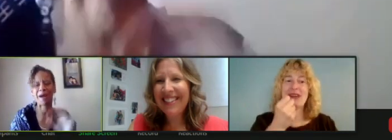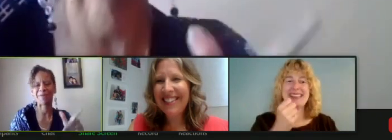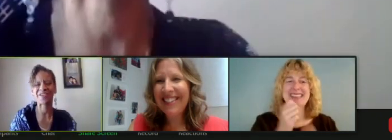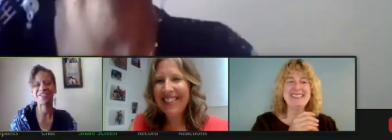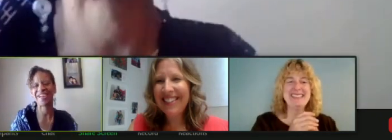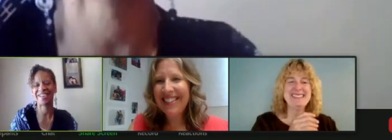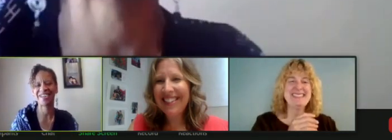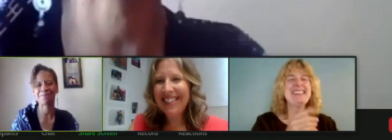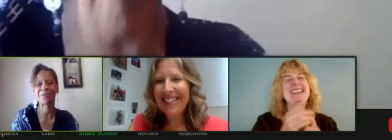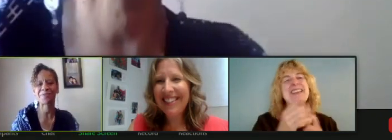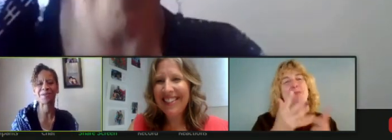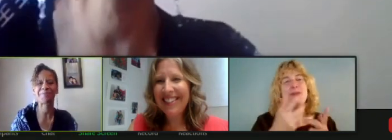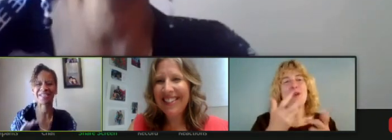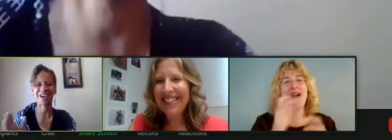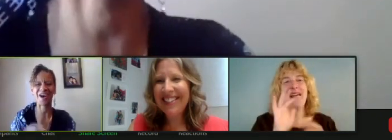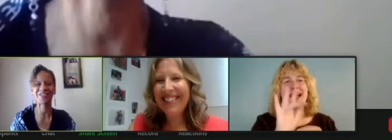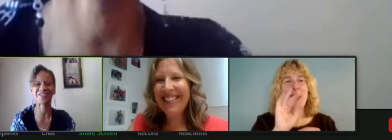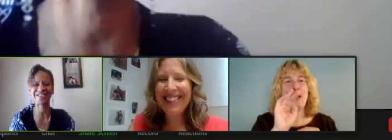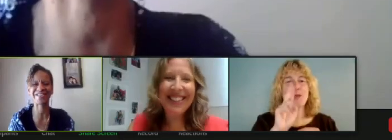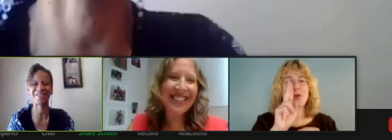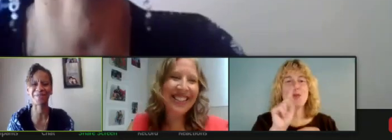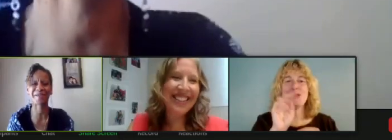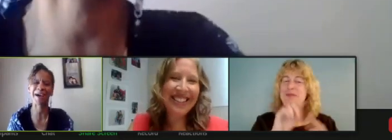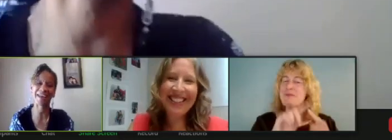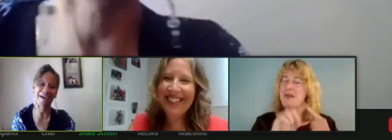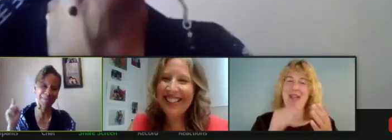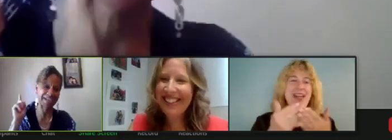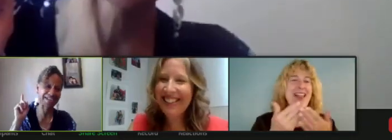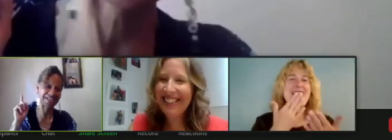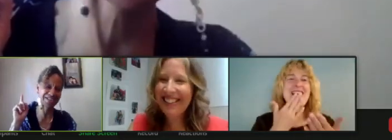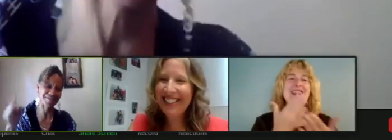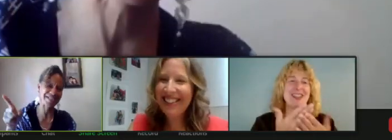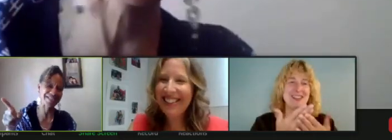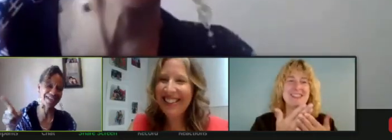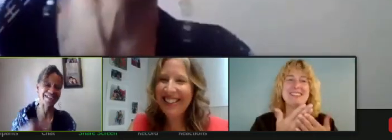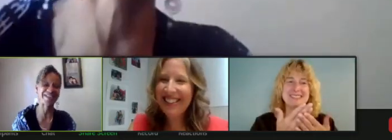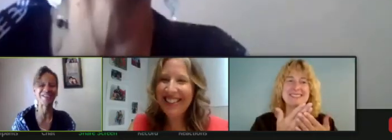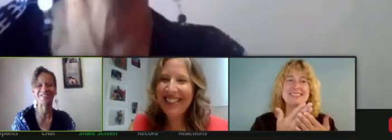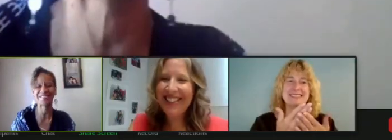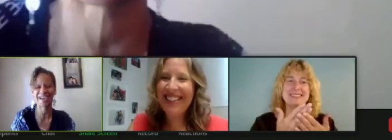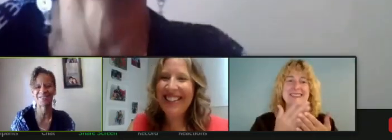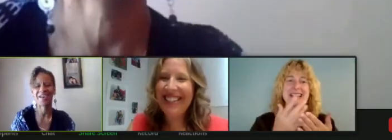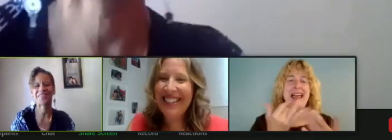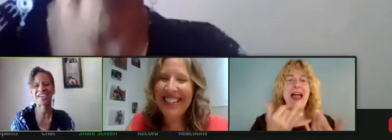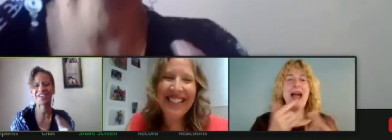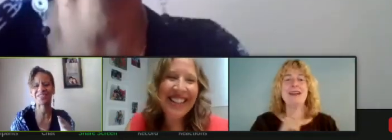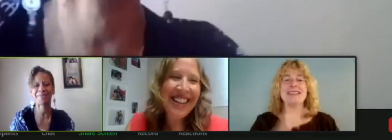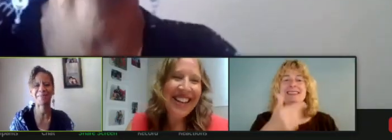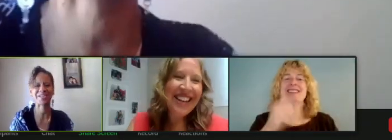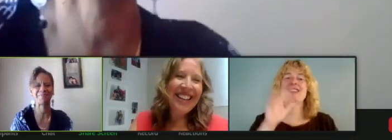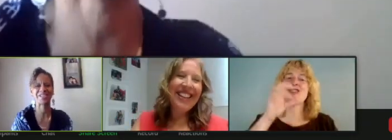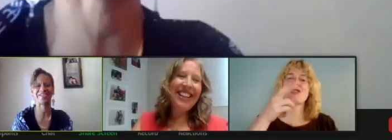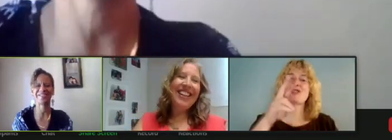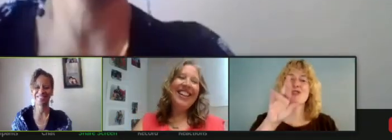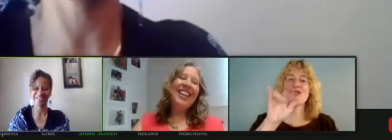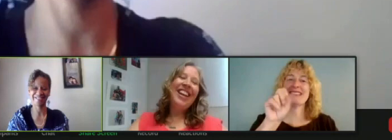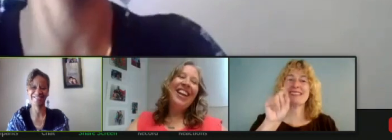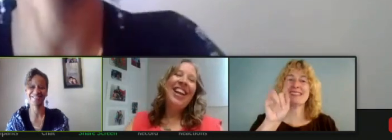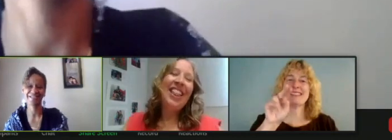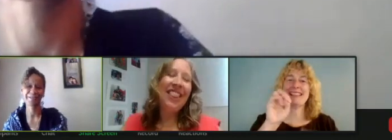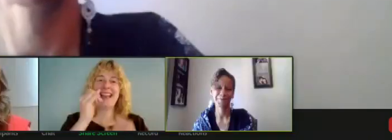You might want to go ahead and hit mute, but it's all good. Don't worry about it. I'm kicking it to Christine to close us out. Thank you so much,